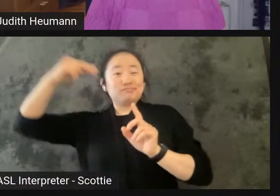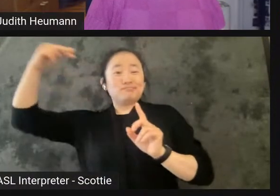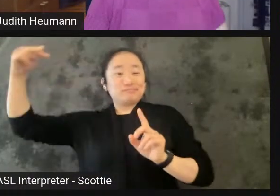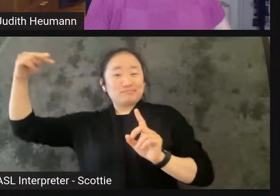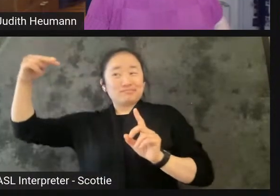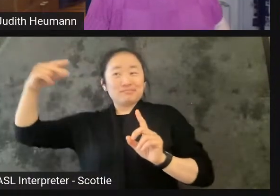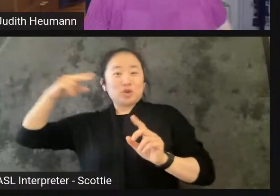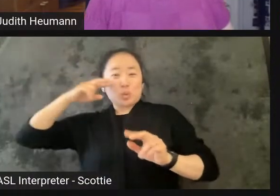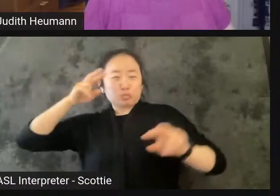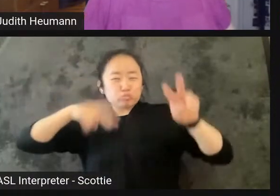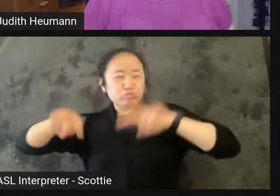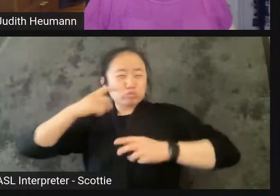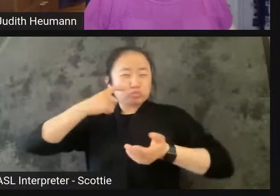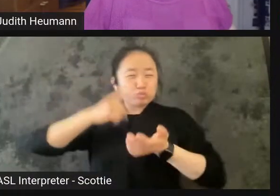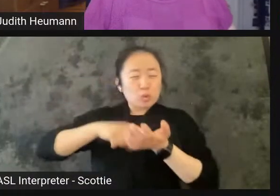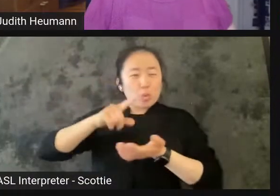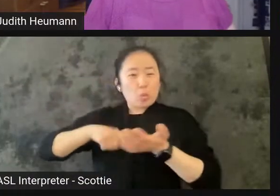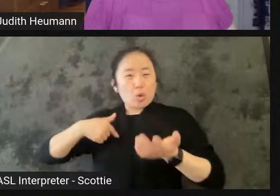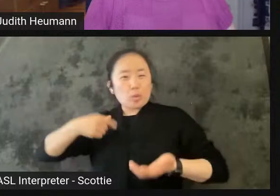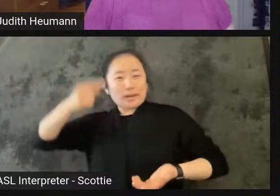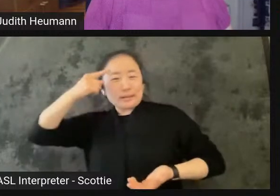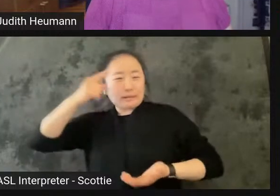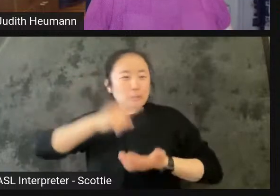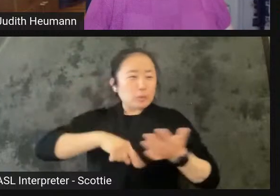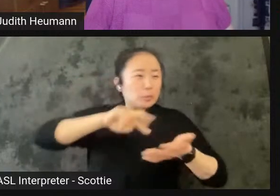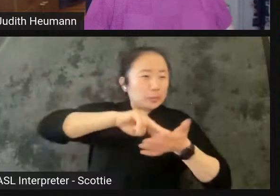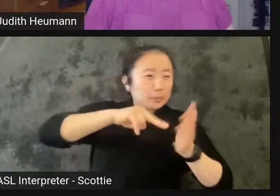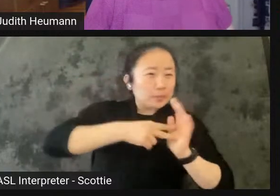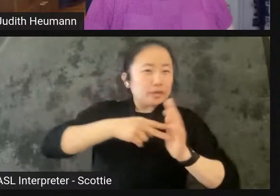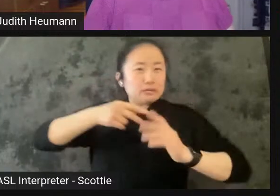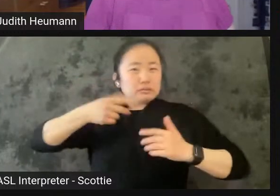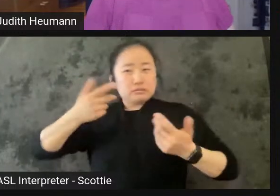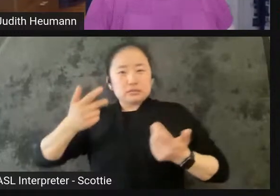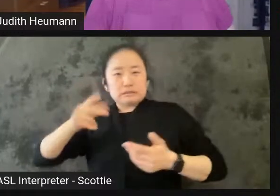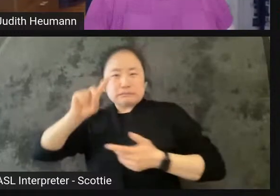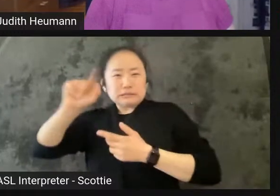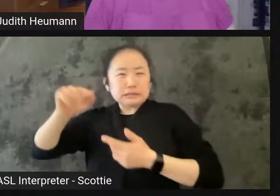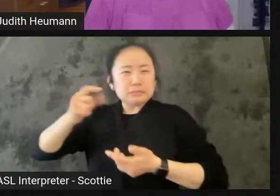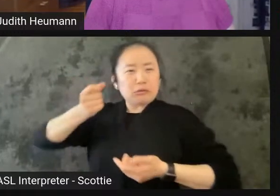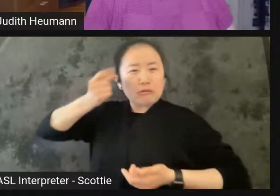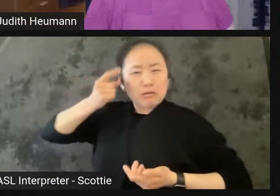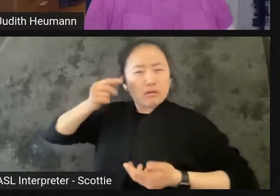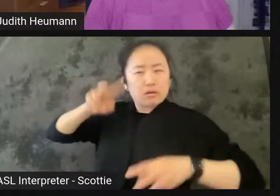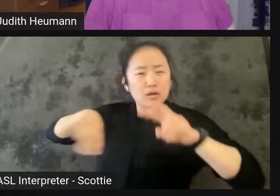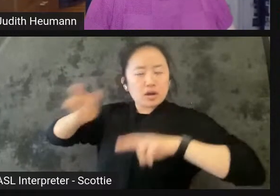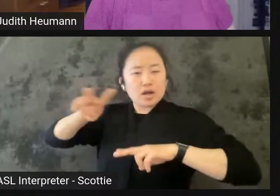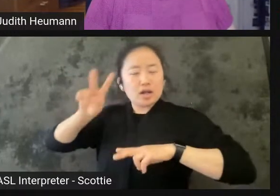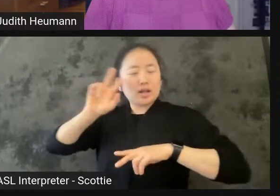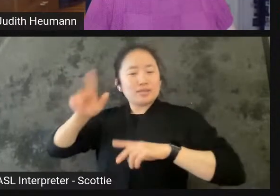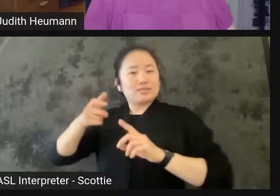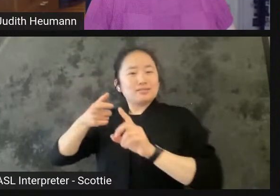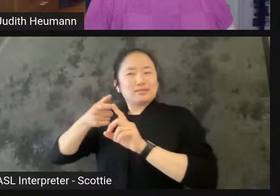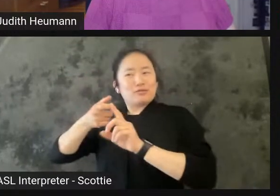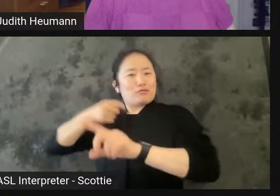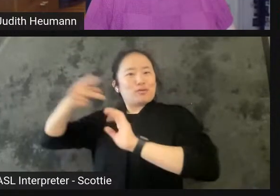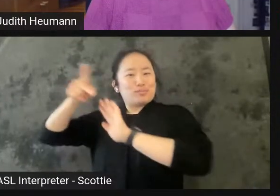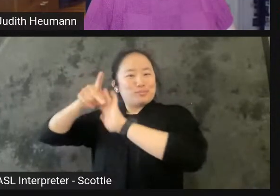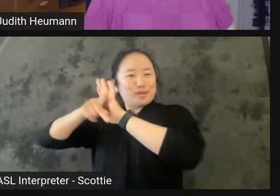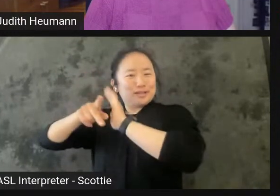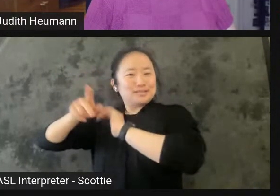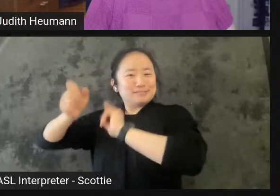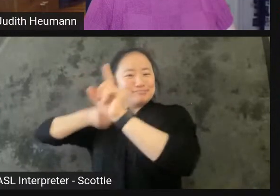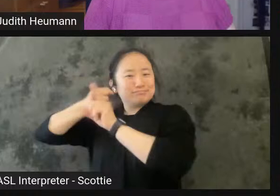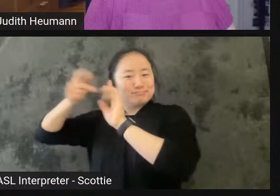well as the understanding of disability by employers and educators and healthcare clinicians and neighbors